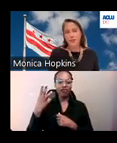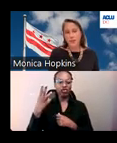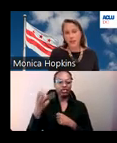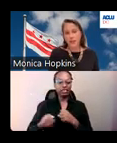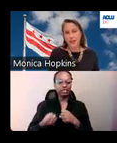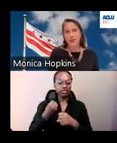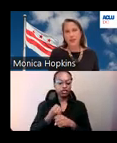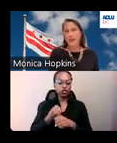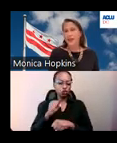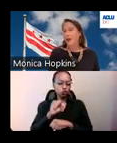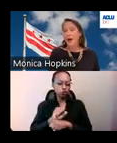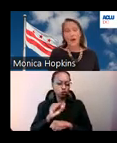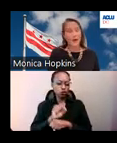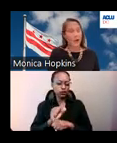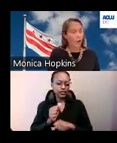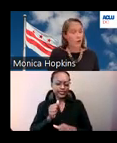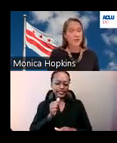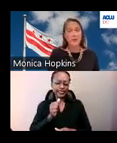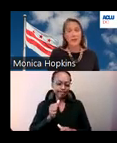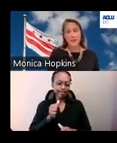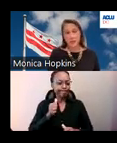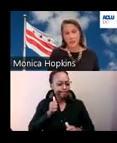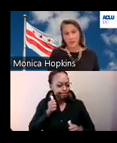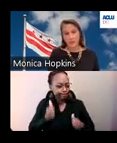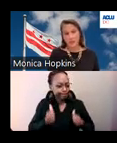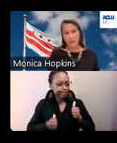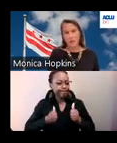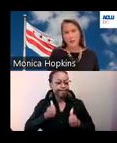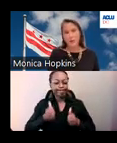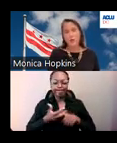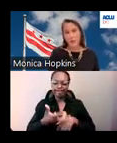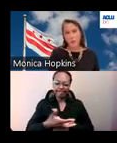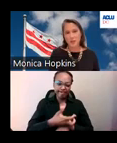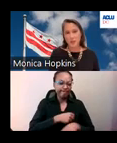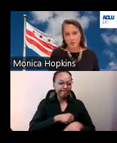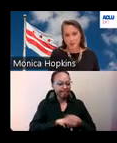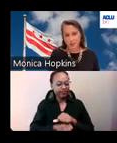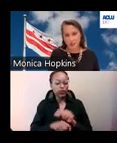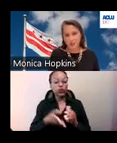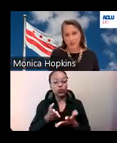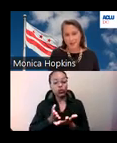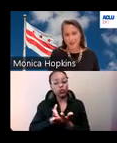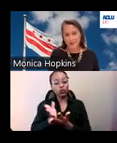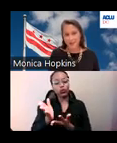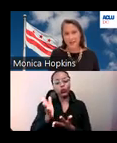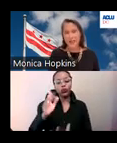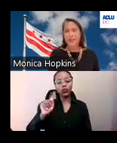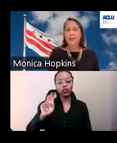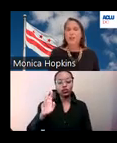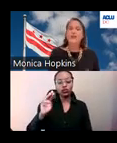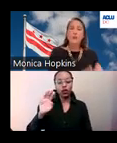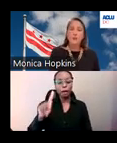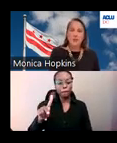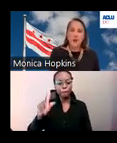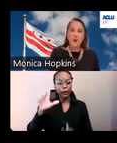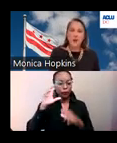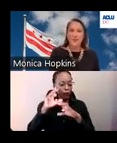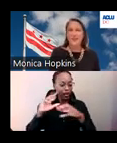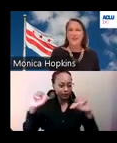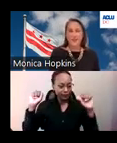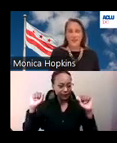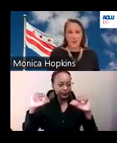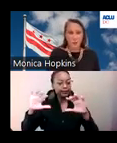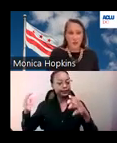working diligently and on all cylinders through the Trump administration. Just when we